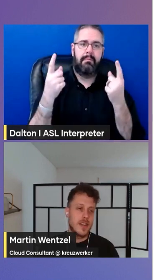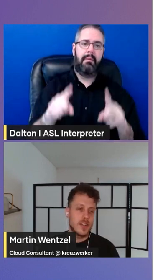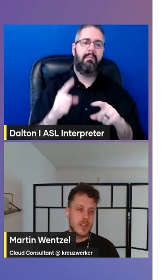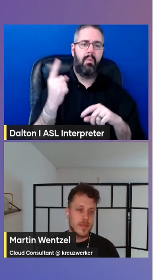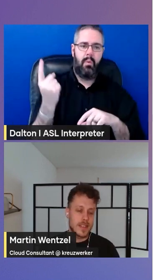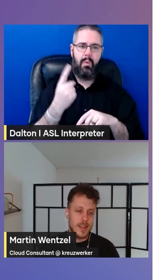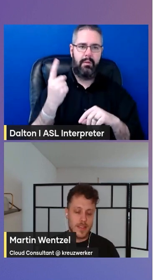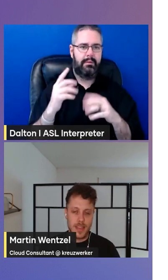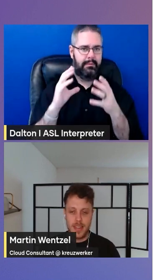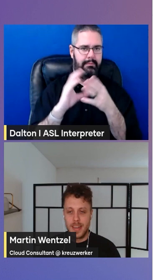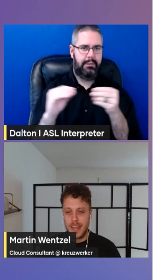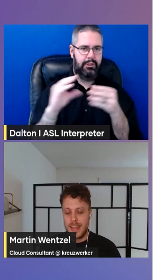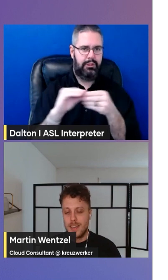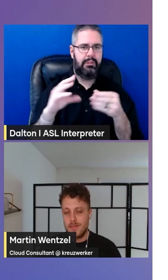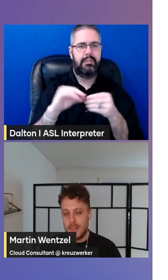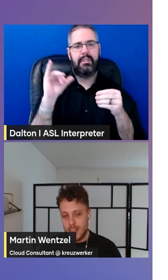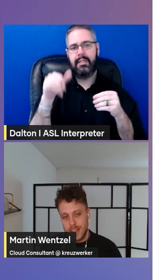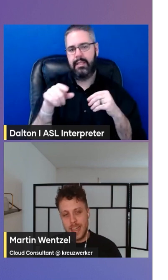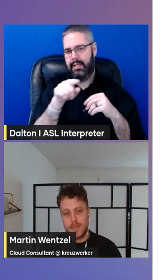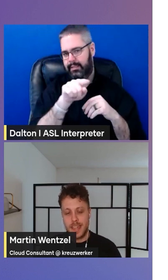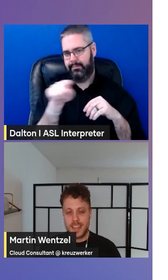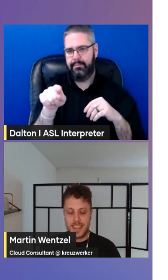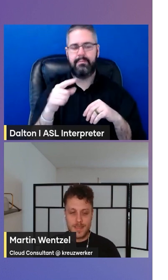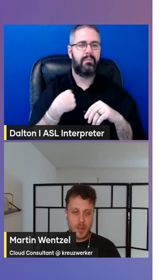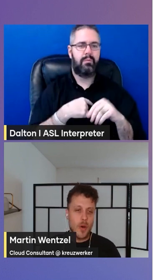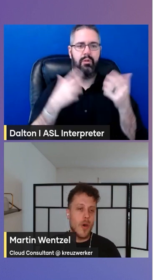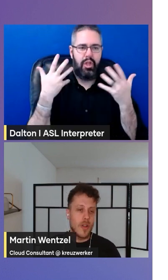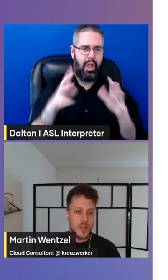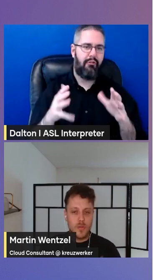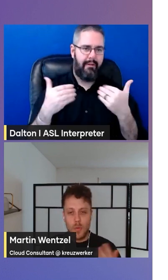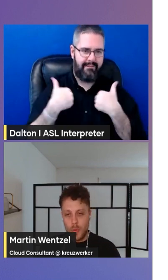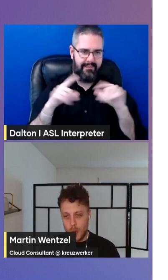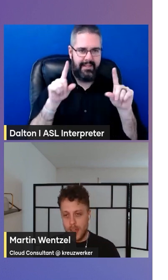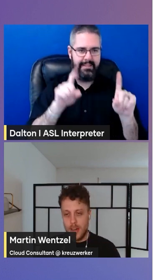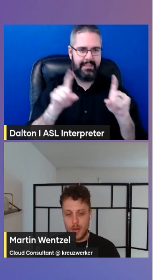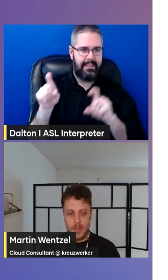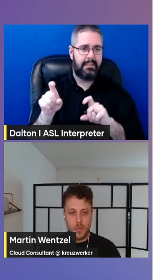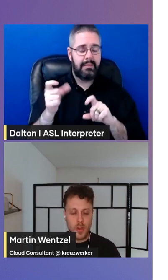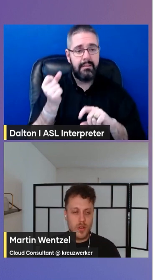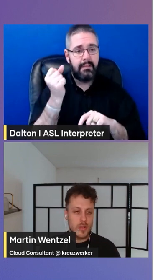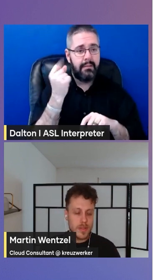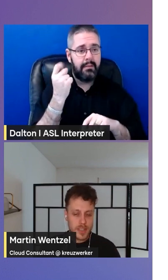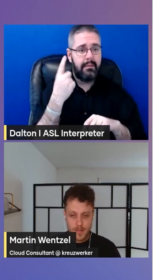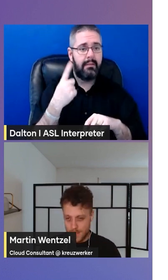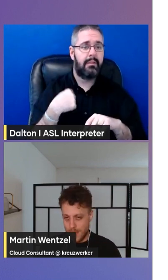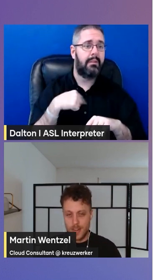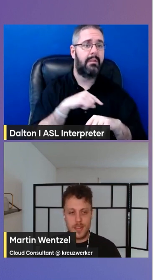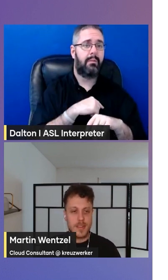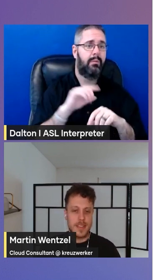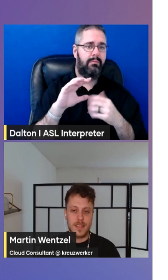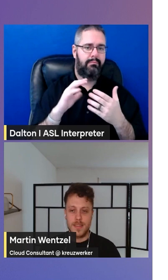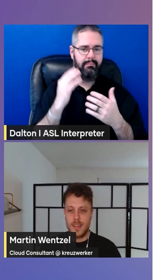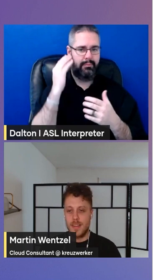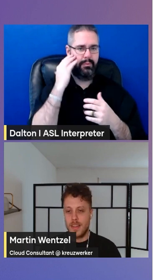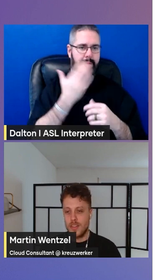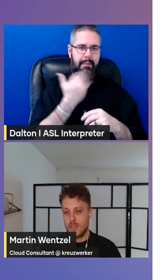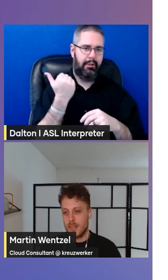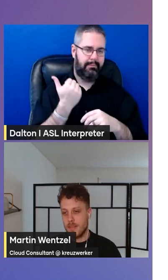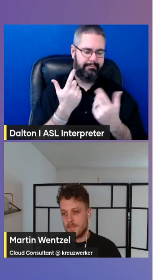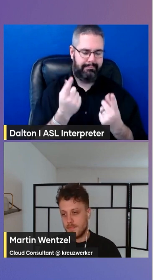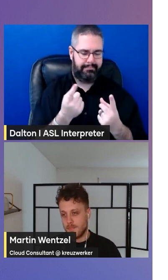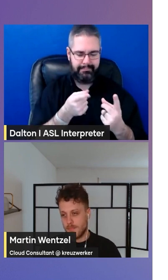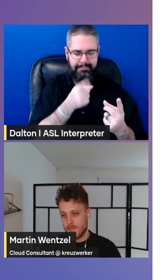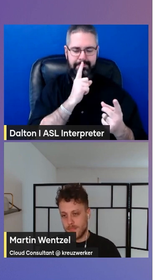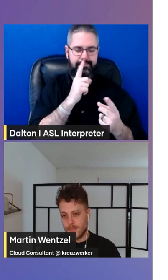messaged initial commit, and they rarely have tests. Although we all know better, they don't have tests in the initial